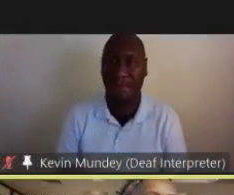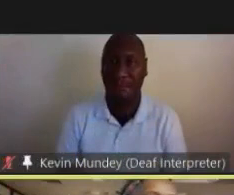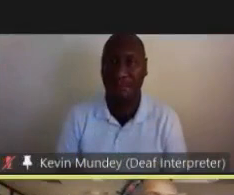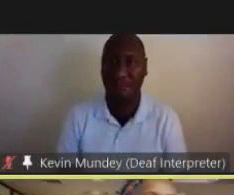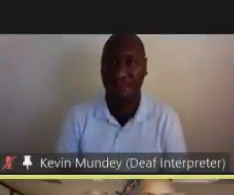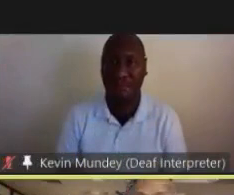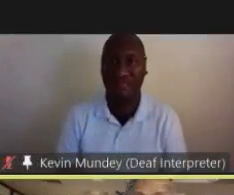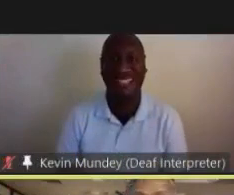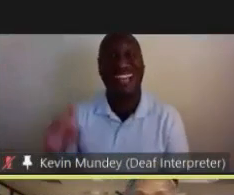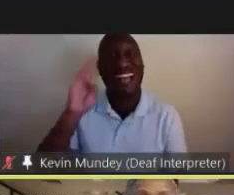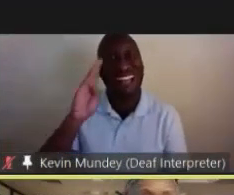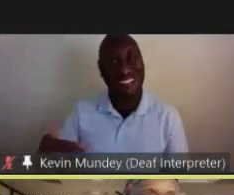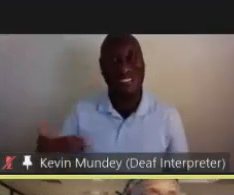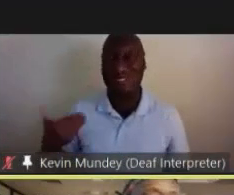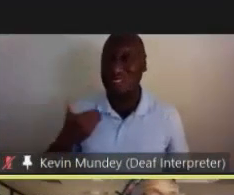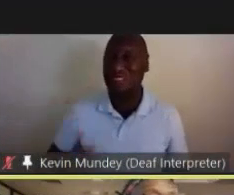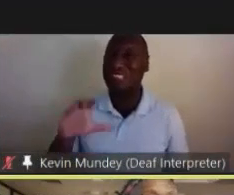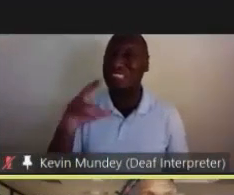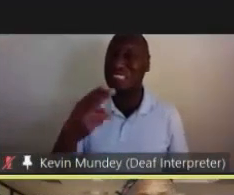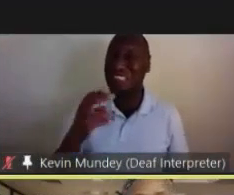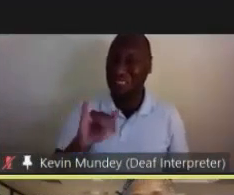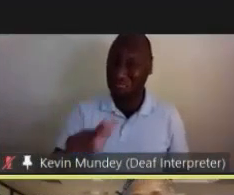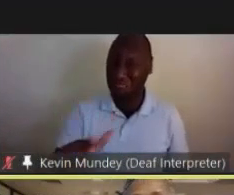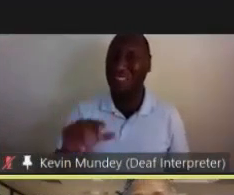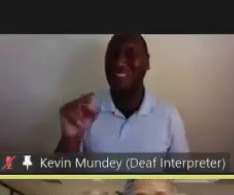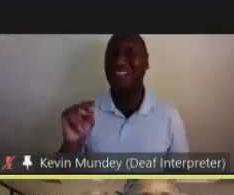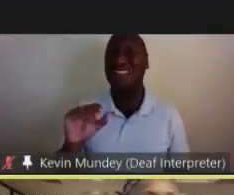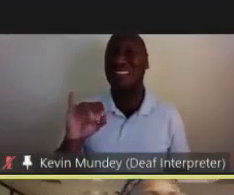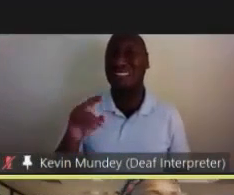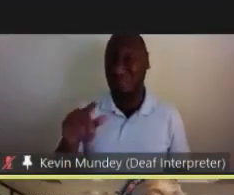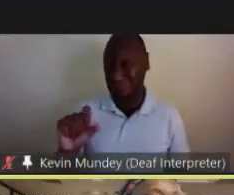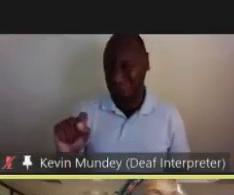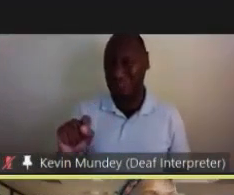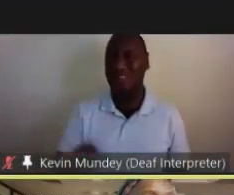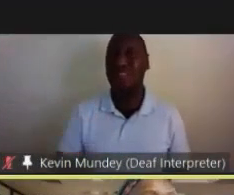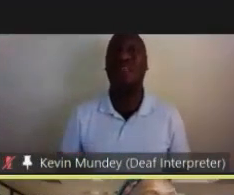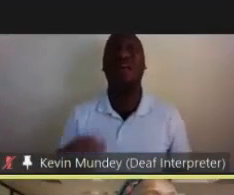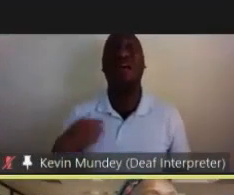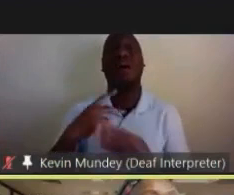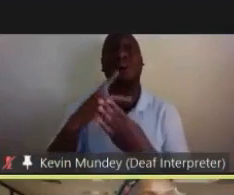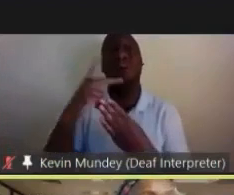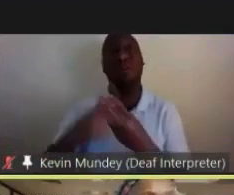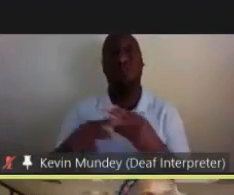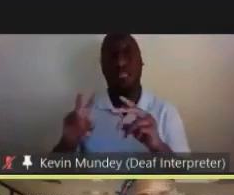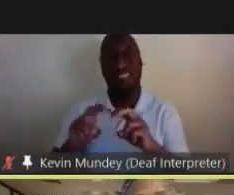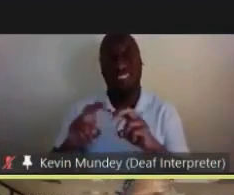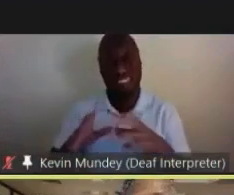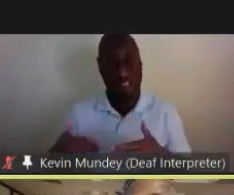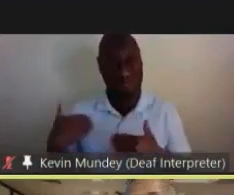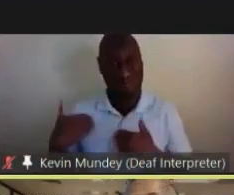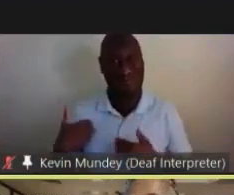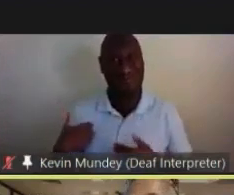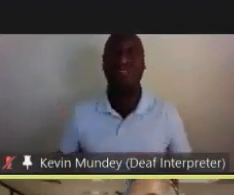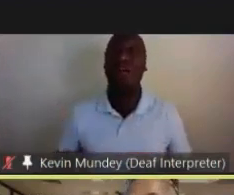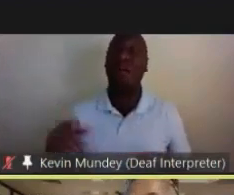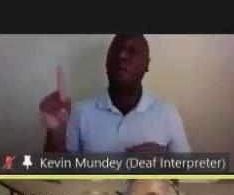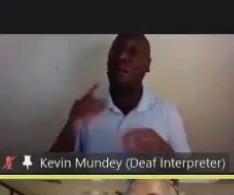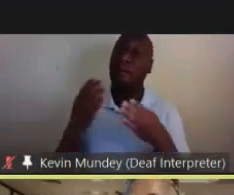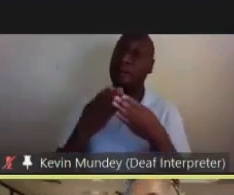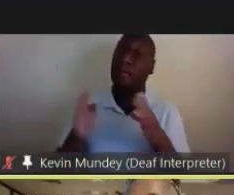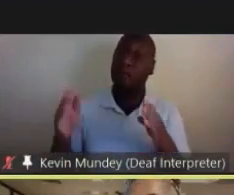Hello, my name is Cheryl Nichols, and I am a program analyst in the Public Awareness Unit